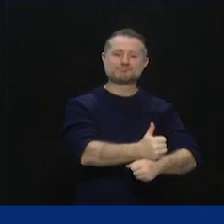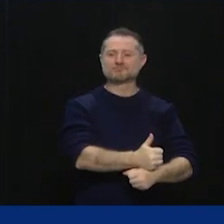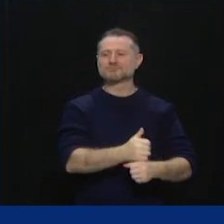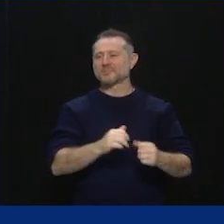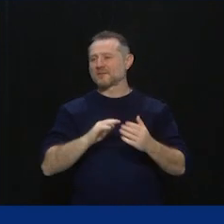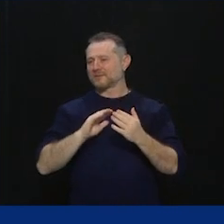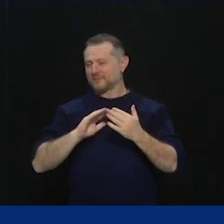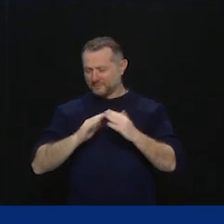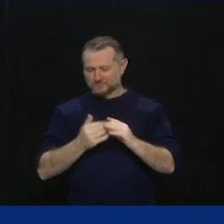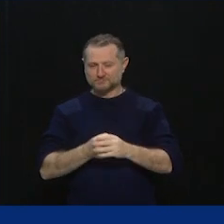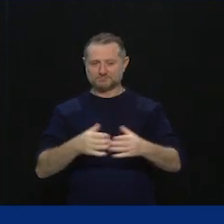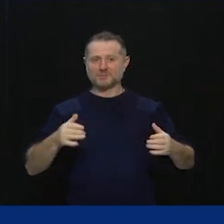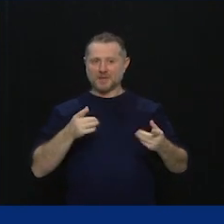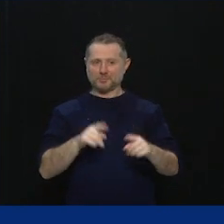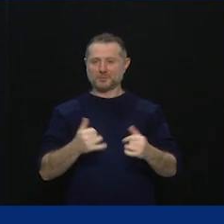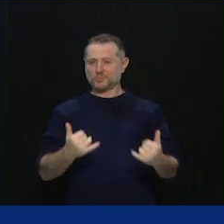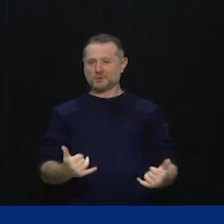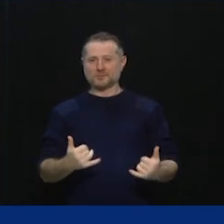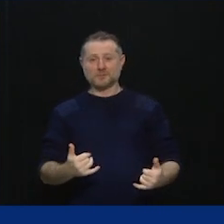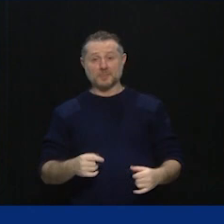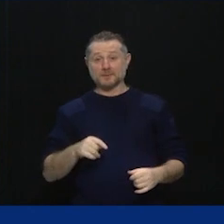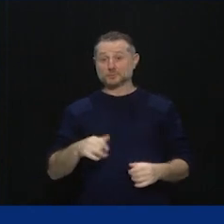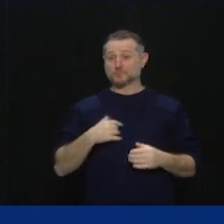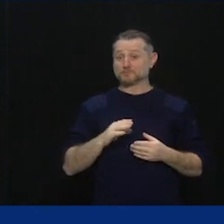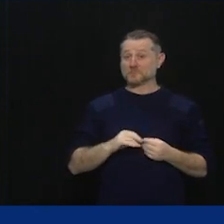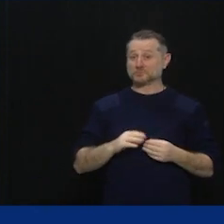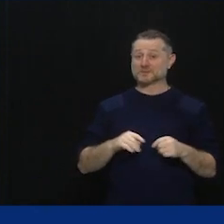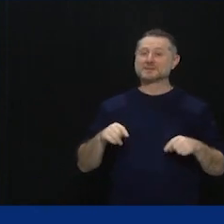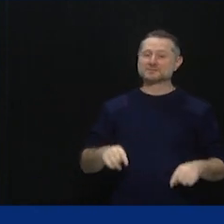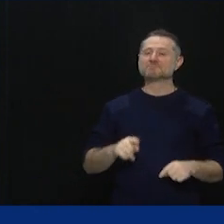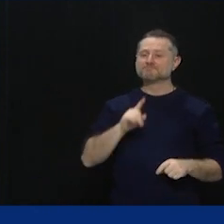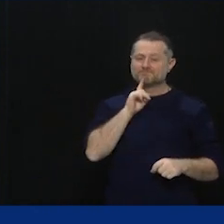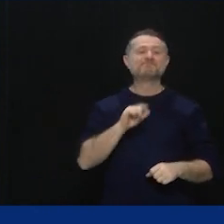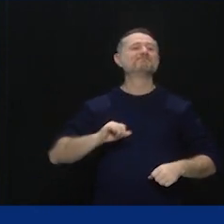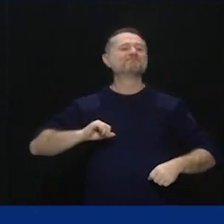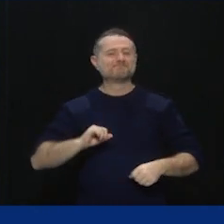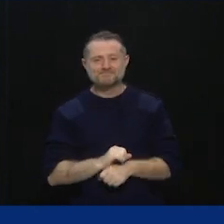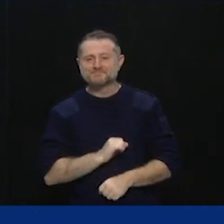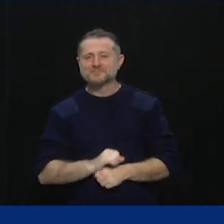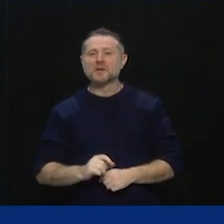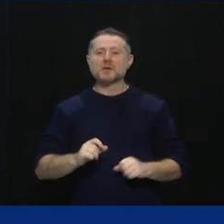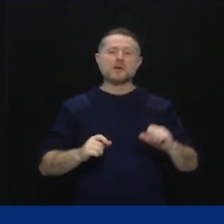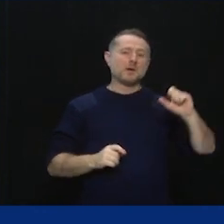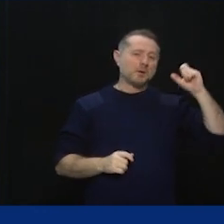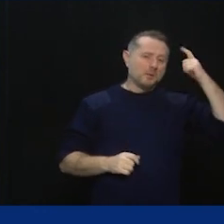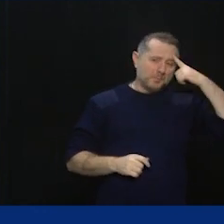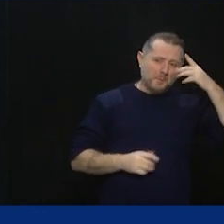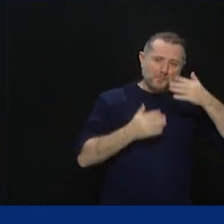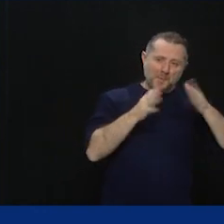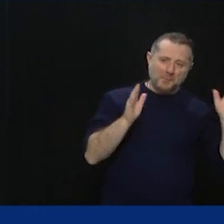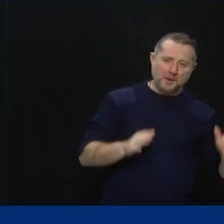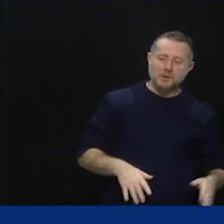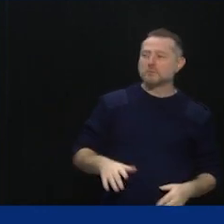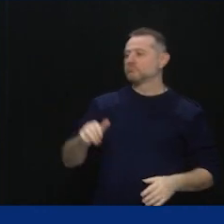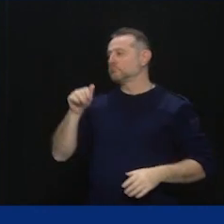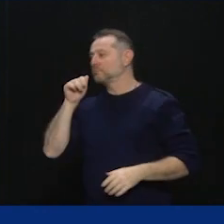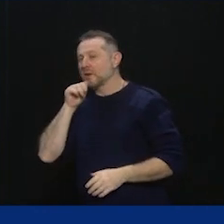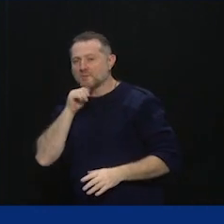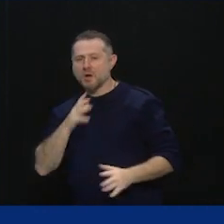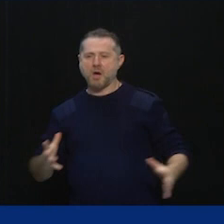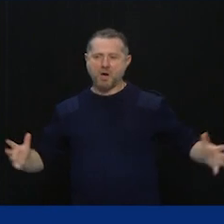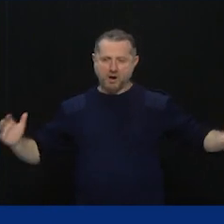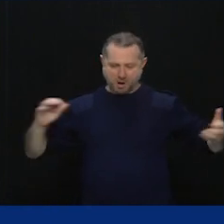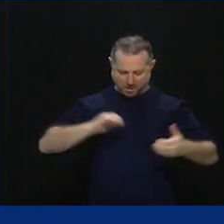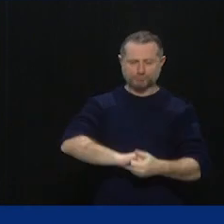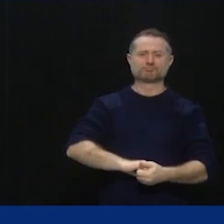As previously mentioned, this is a true public-private partnership. I also need to thank our Tri-Tech colleagues, my